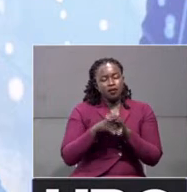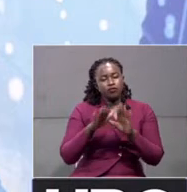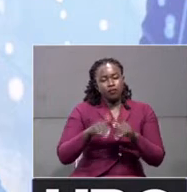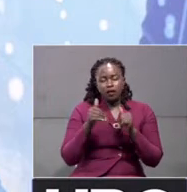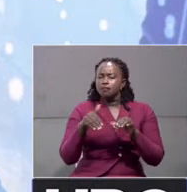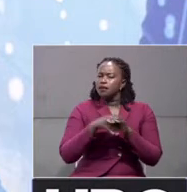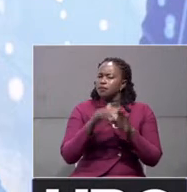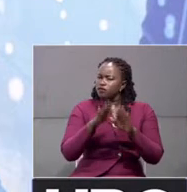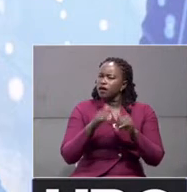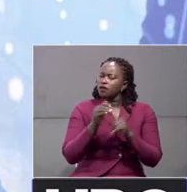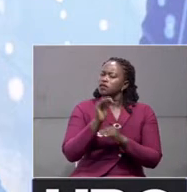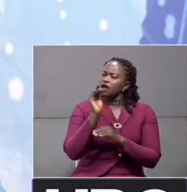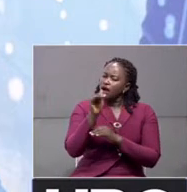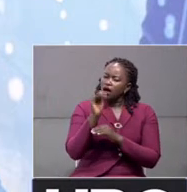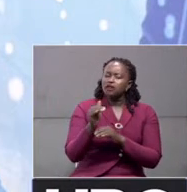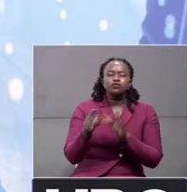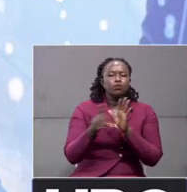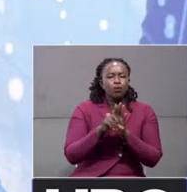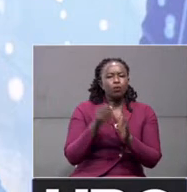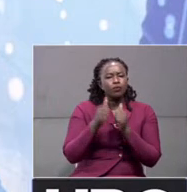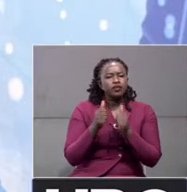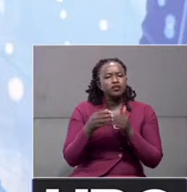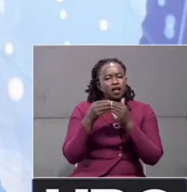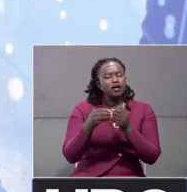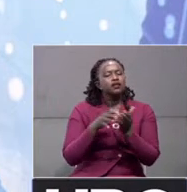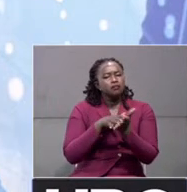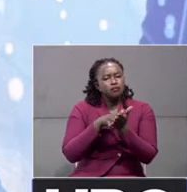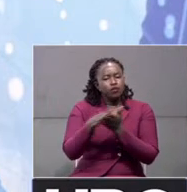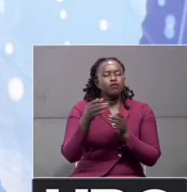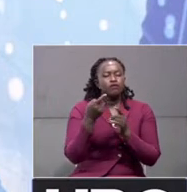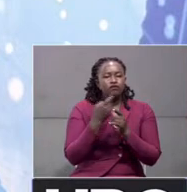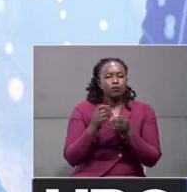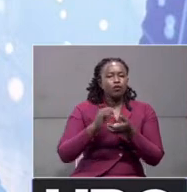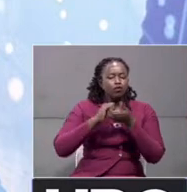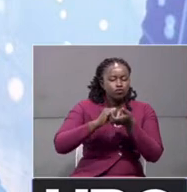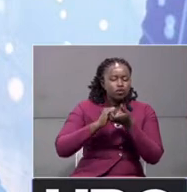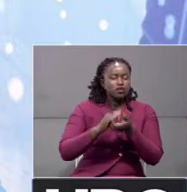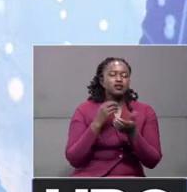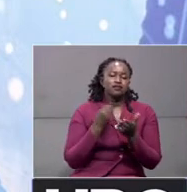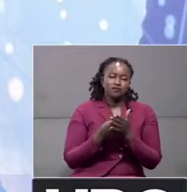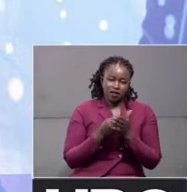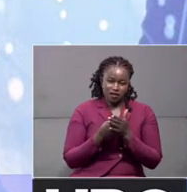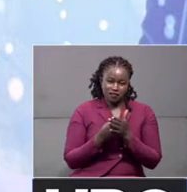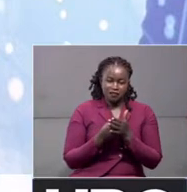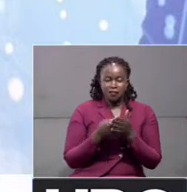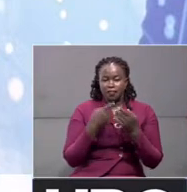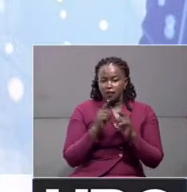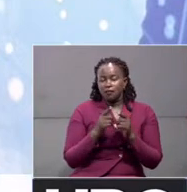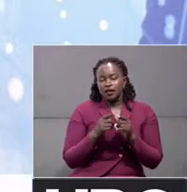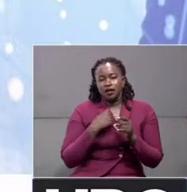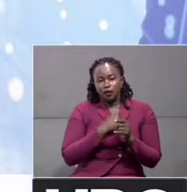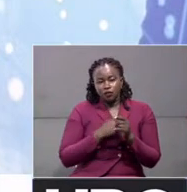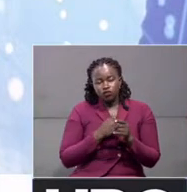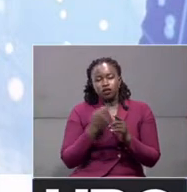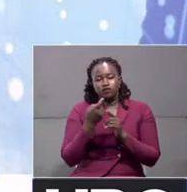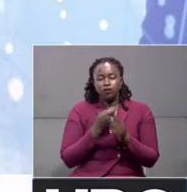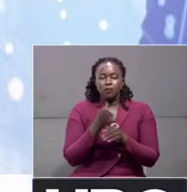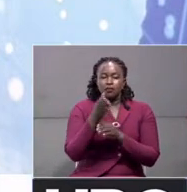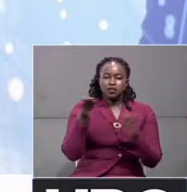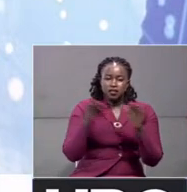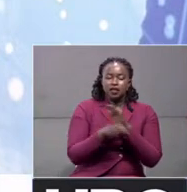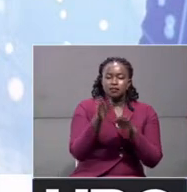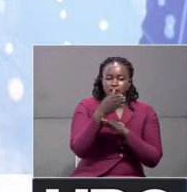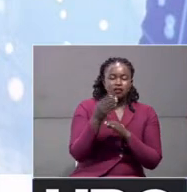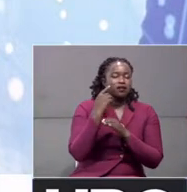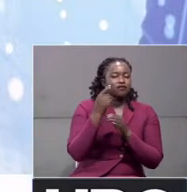MPs questioned the legal framework which led to the expenditure from the consolidated fund. Despite apologies by the Minister of State